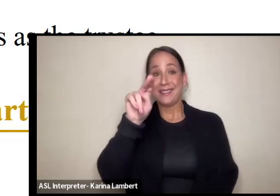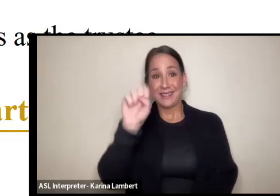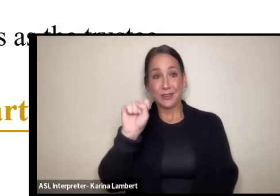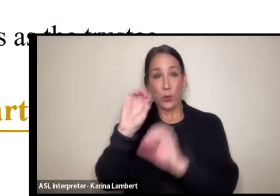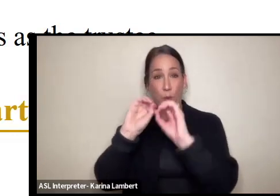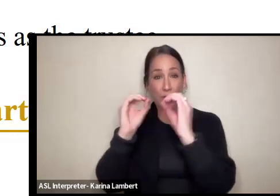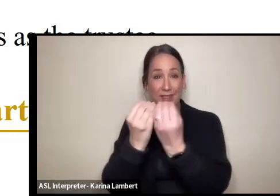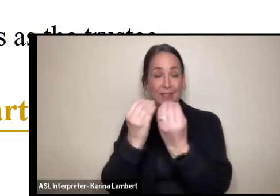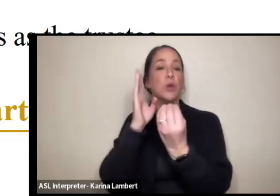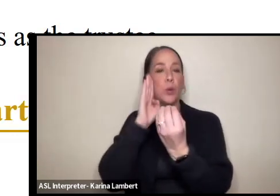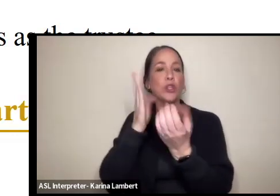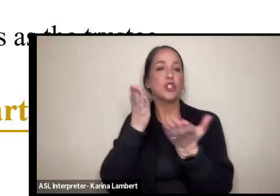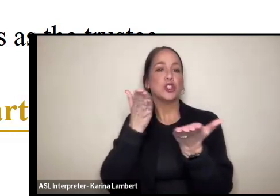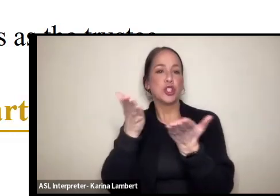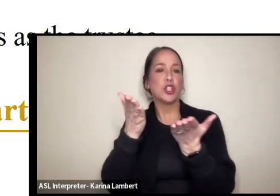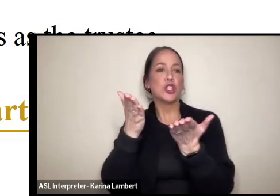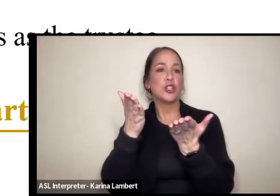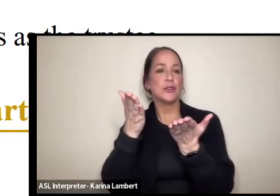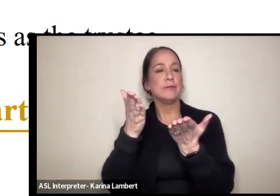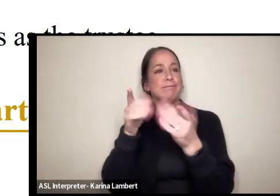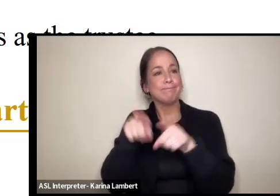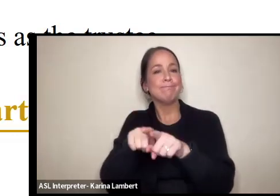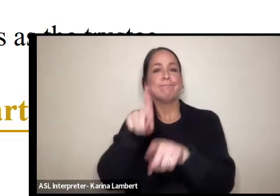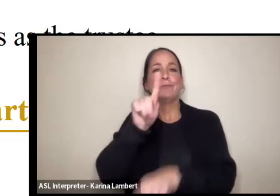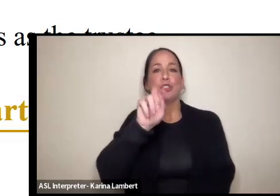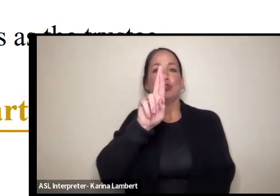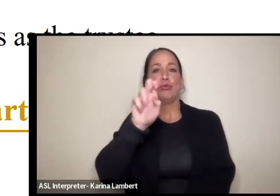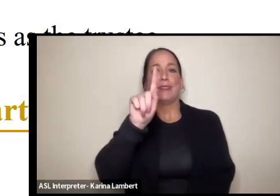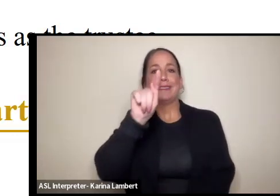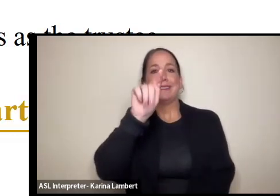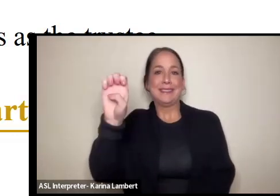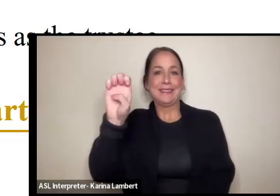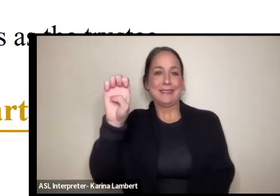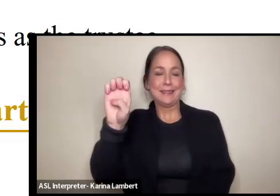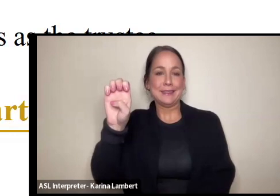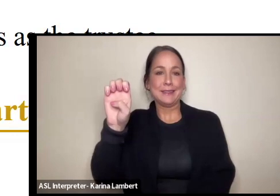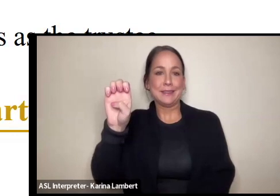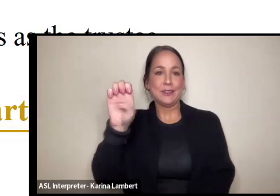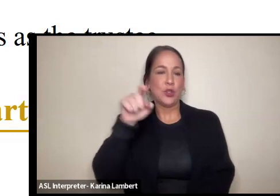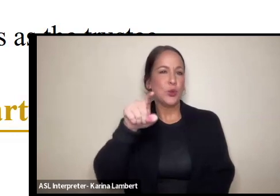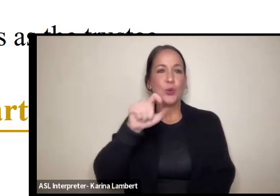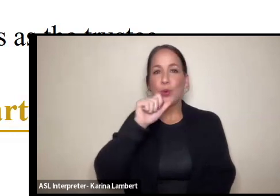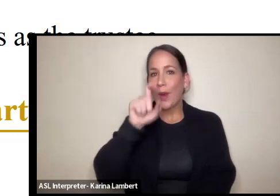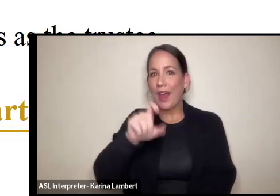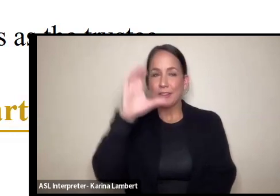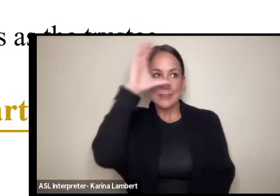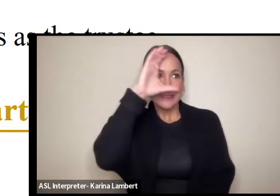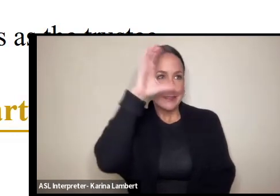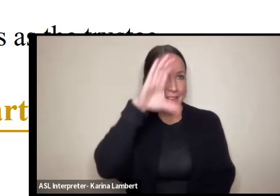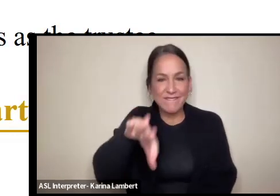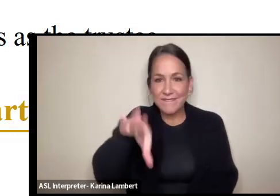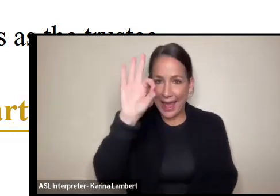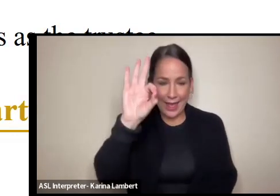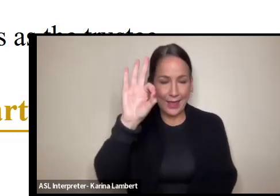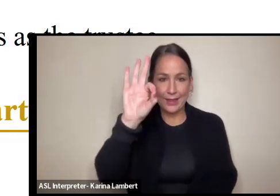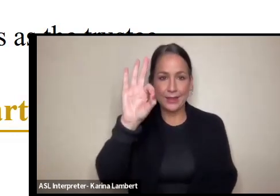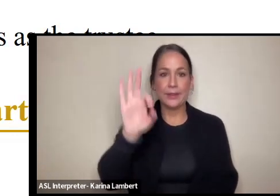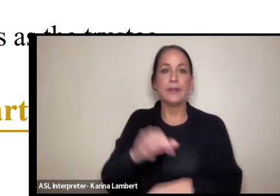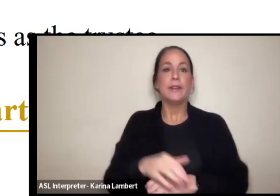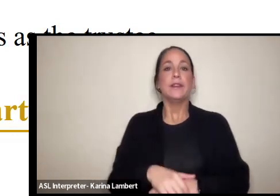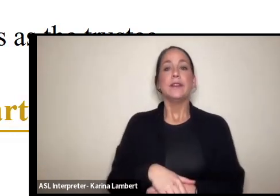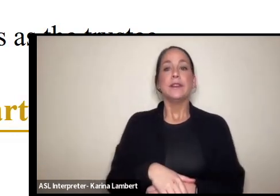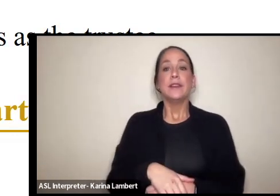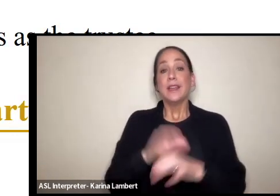have to find a trustee when joining a pool. Now, it's important for us to